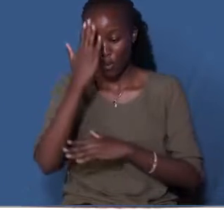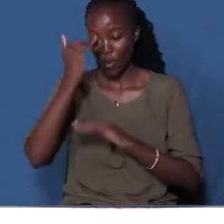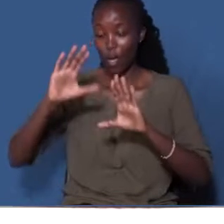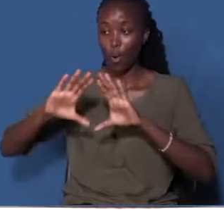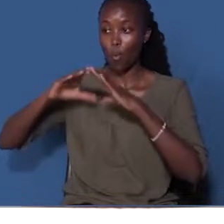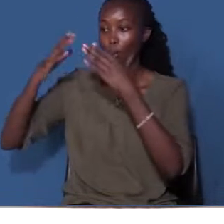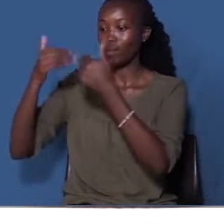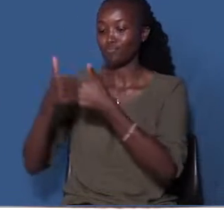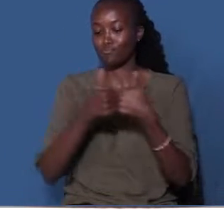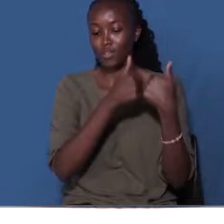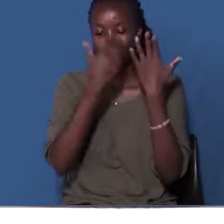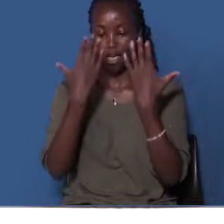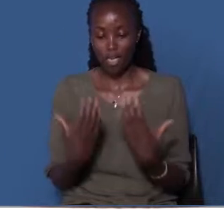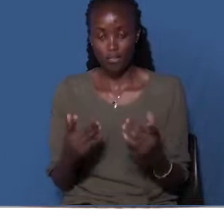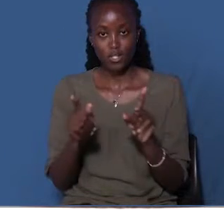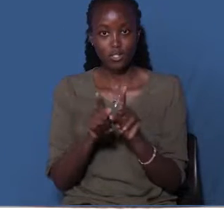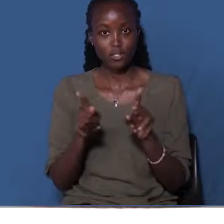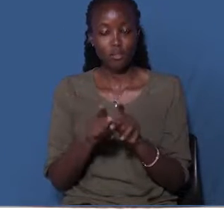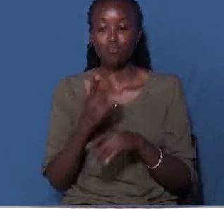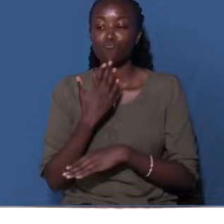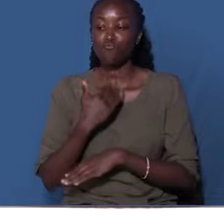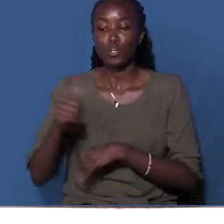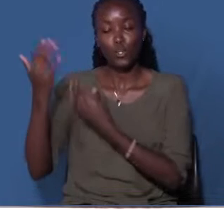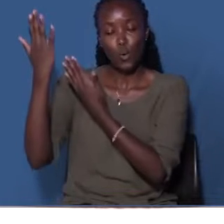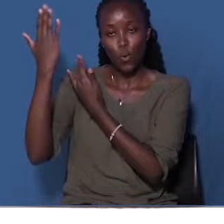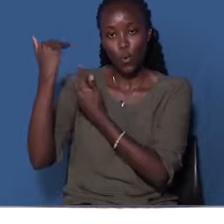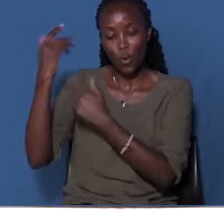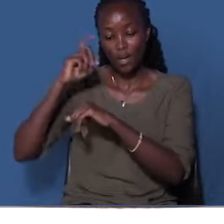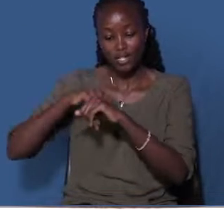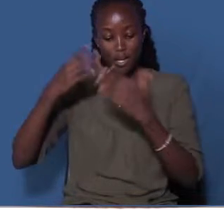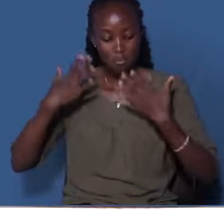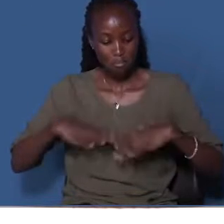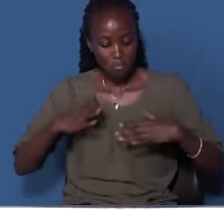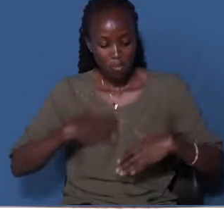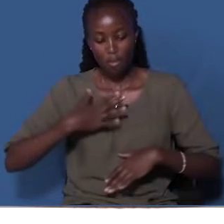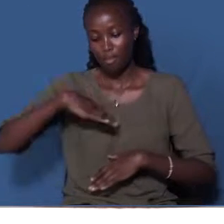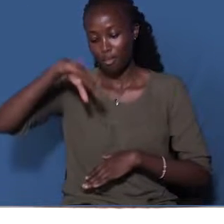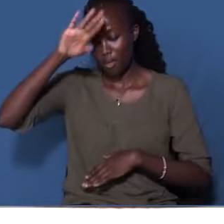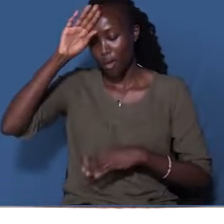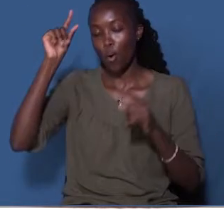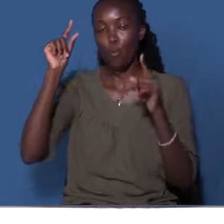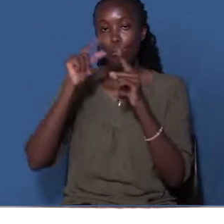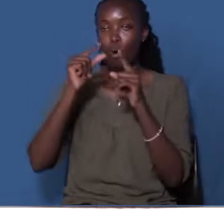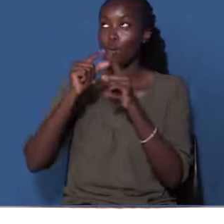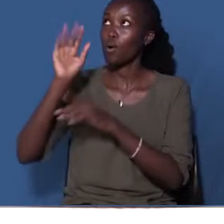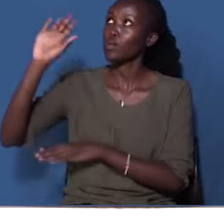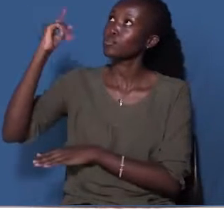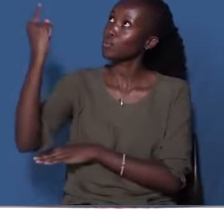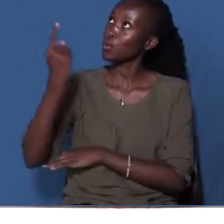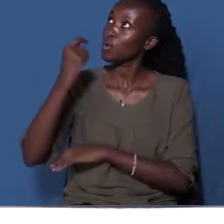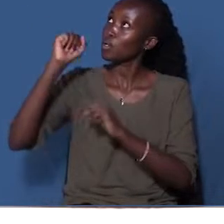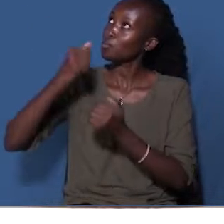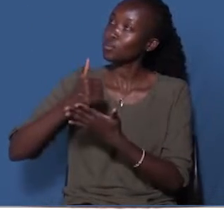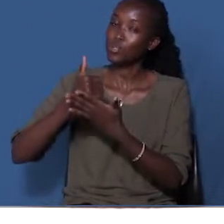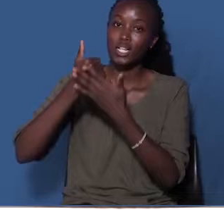for hope, many despair. Your world alone has power to save us. Make us your living voice. Longing